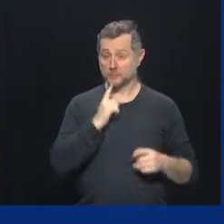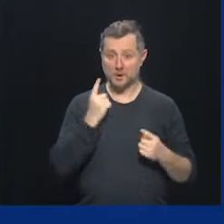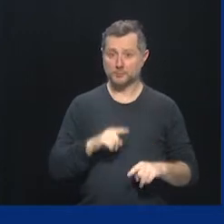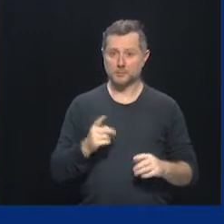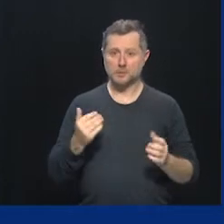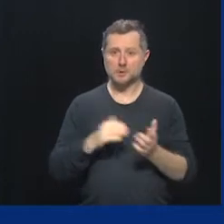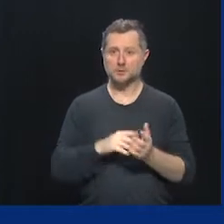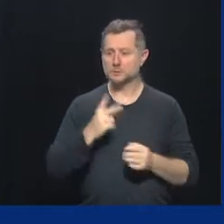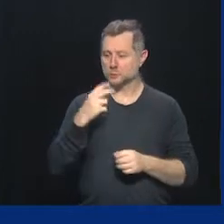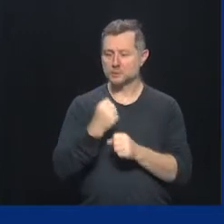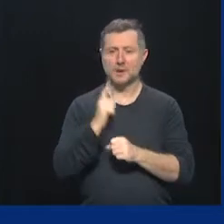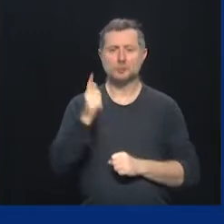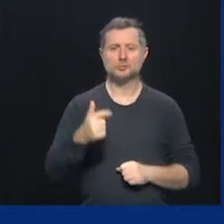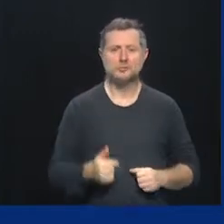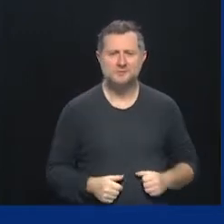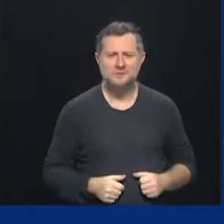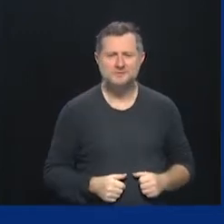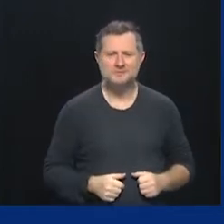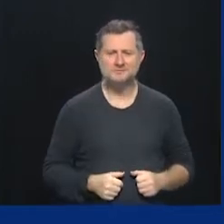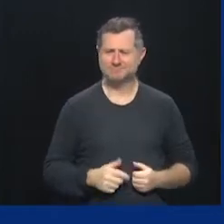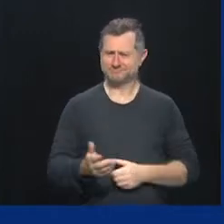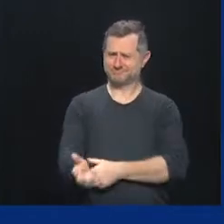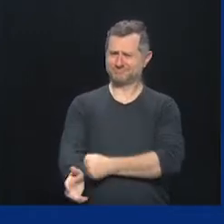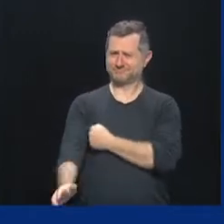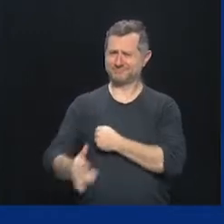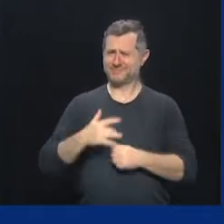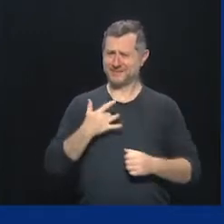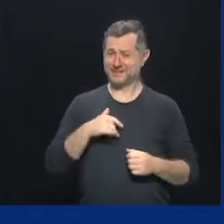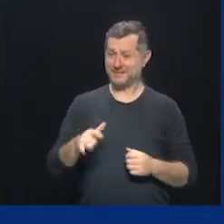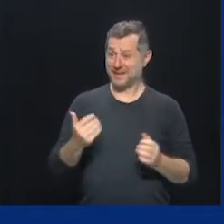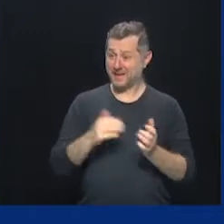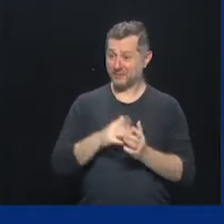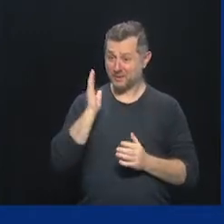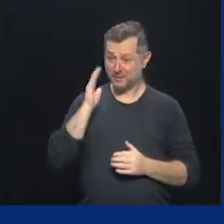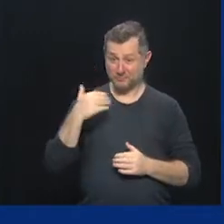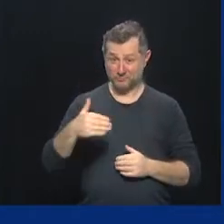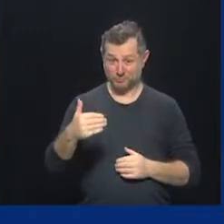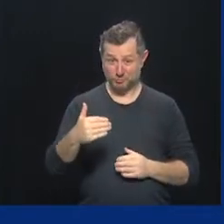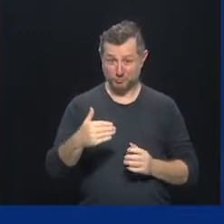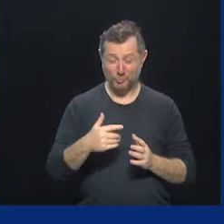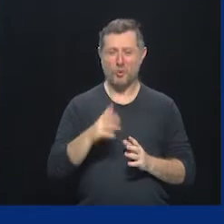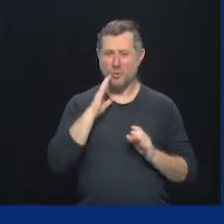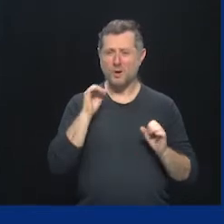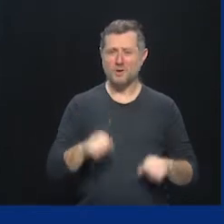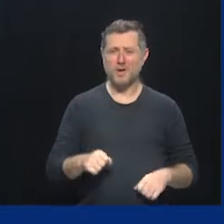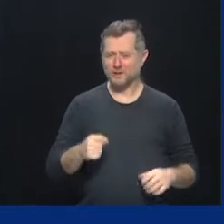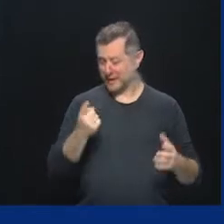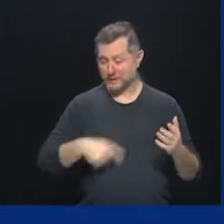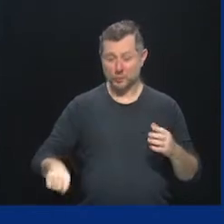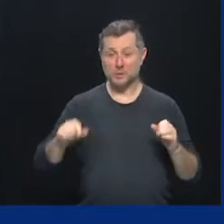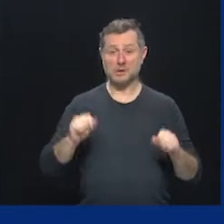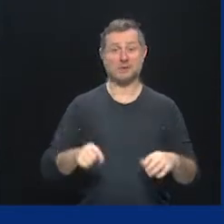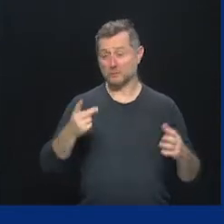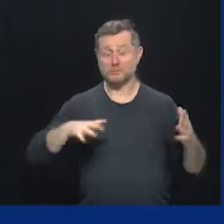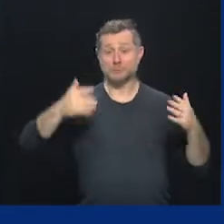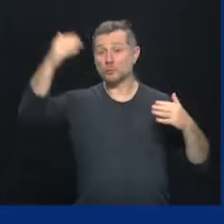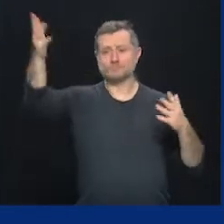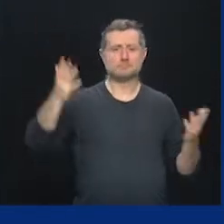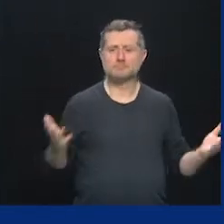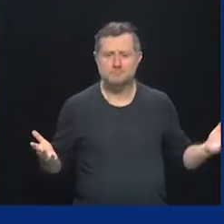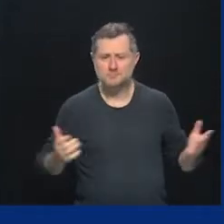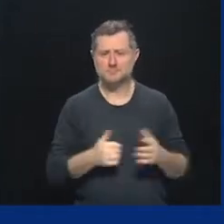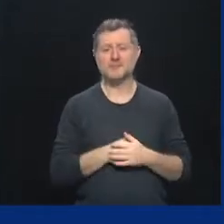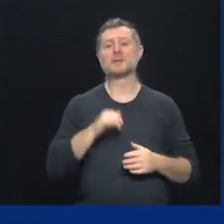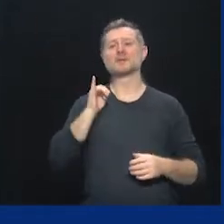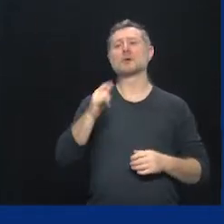longer will we say, yeah, that won't happen again in our lifetime. This could literally happen next week. And when you talk about the rainfall records that were